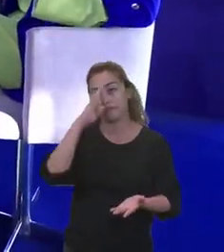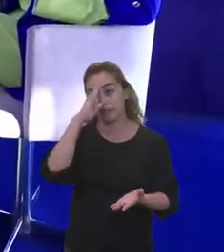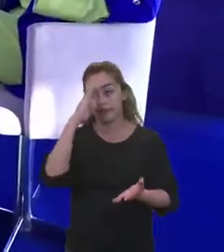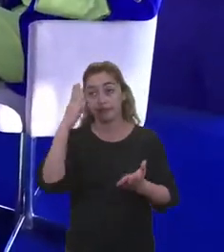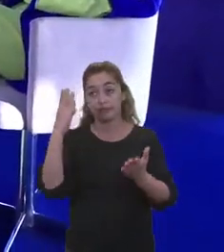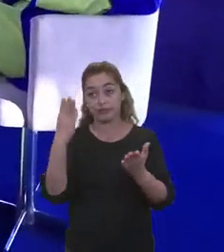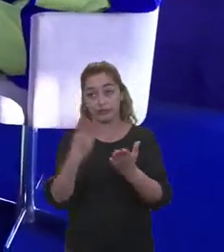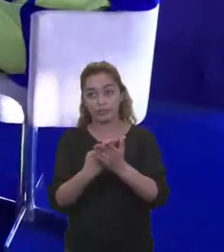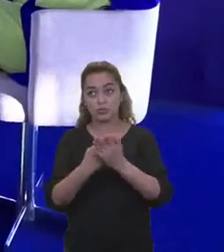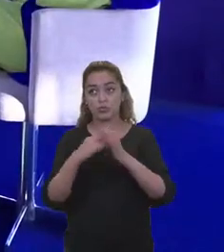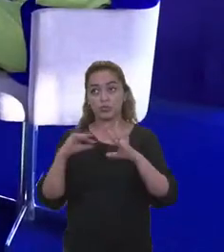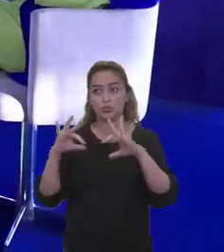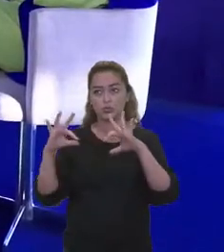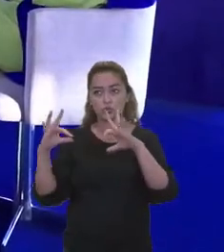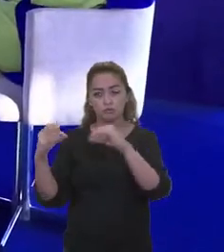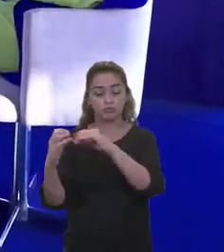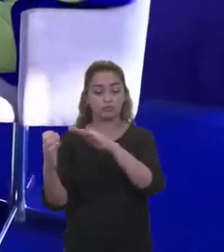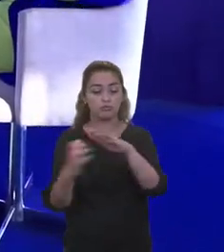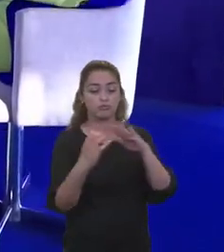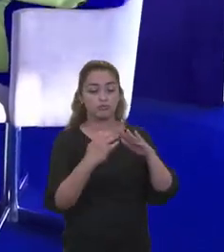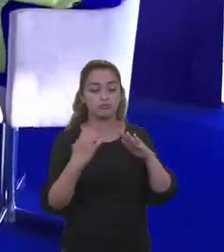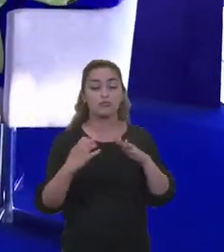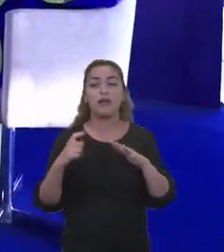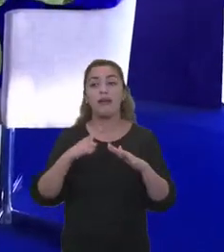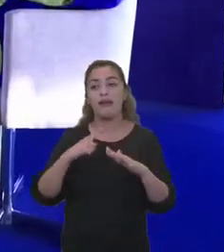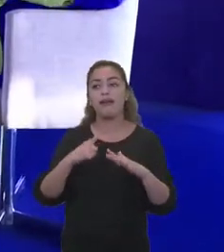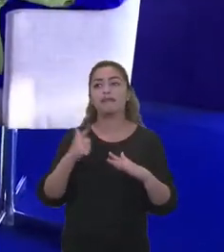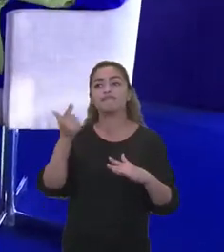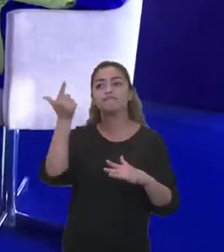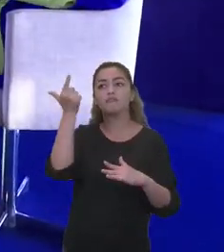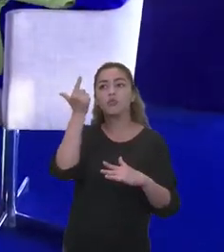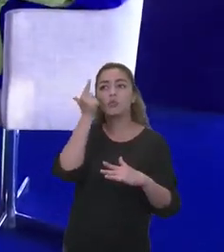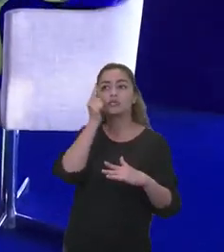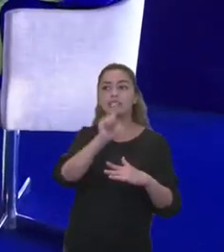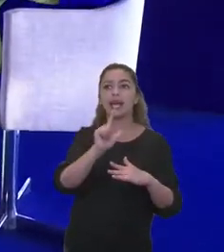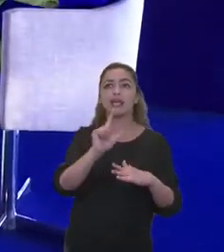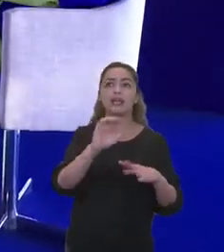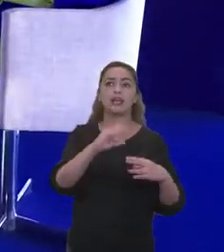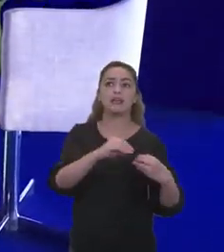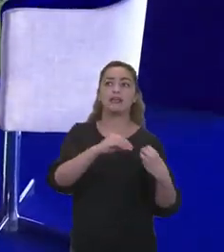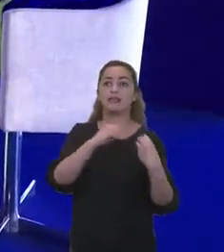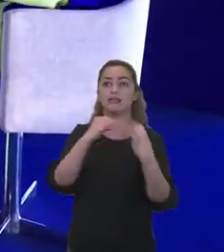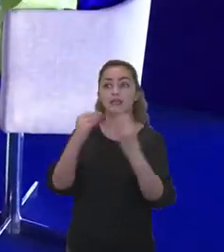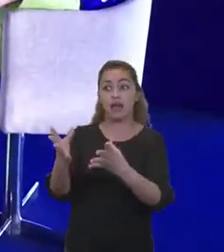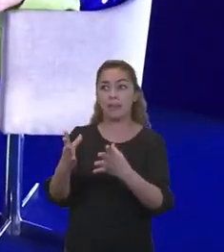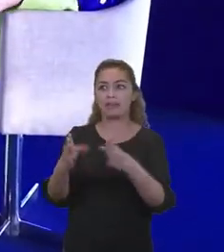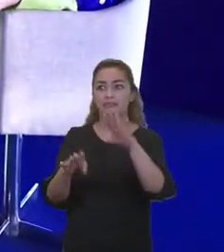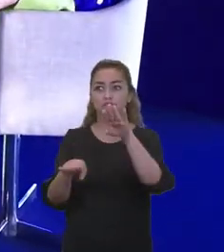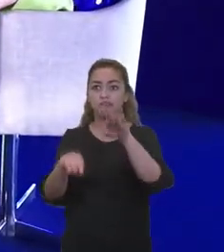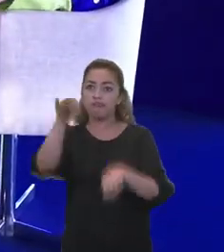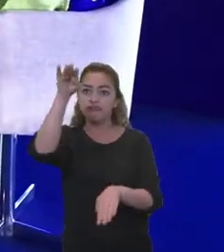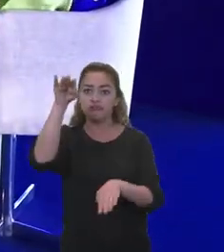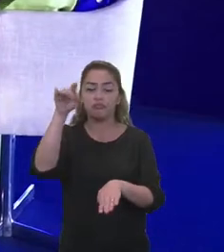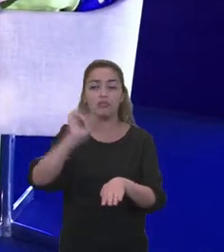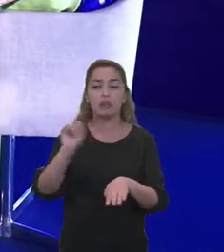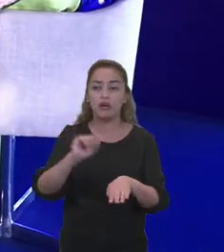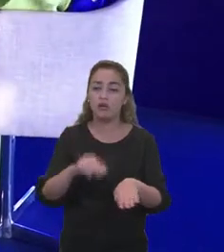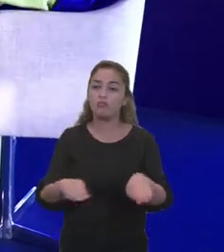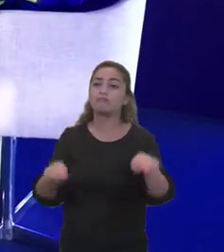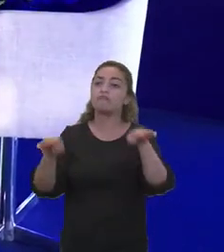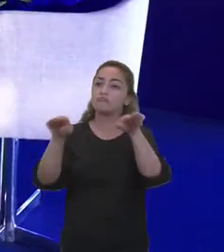I believe the role of the companies is exactly to guarantee that technology will not be just a tool of